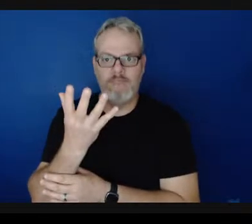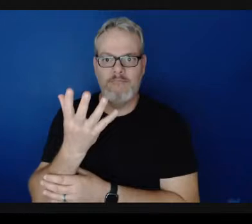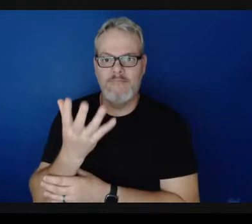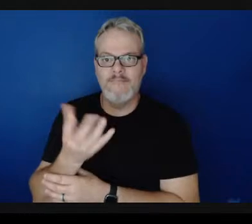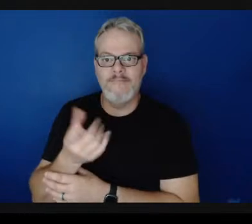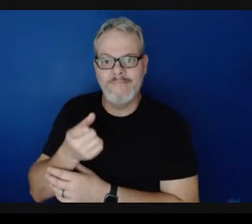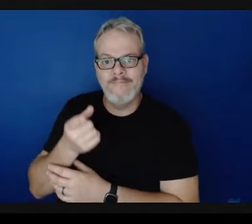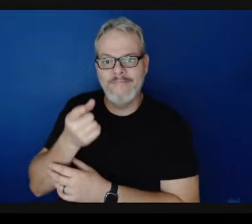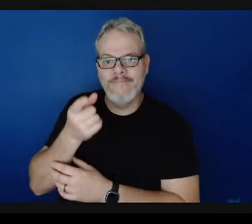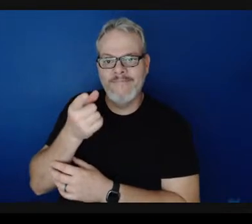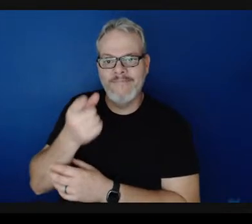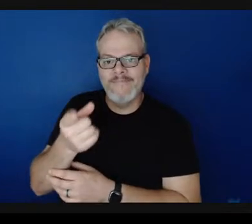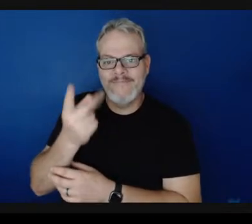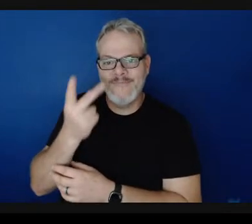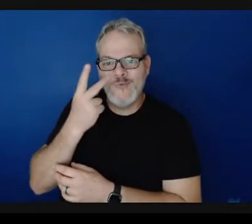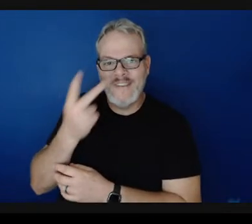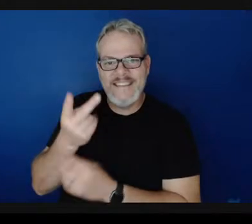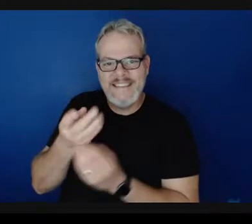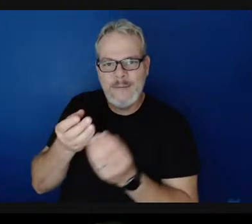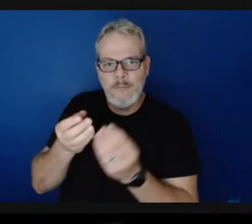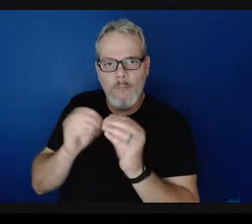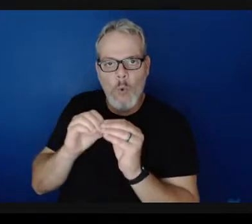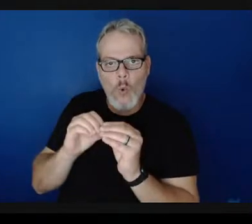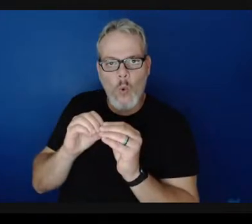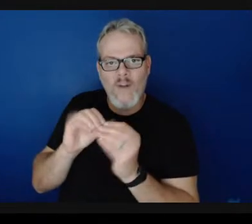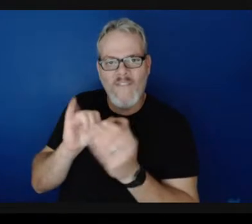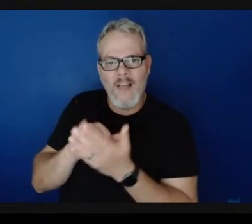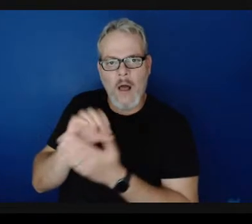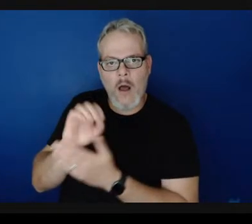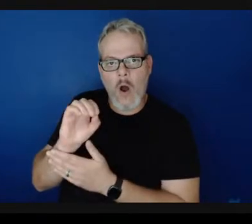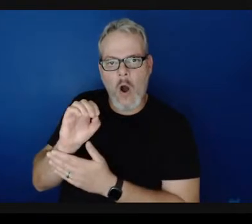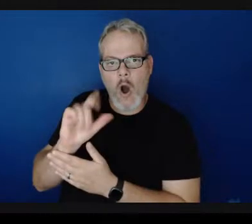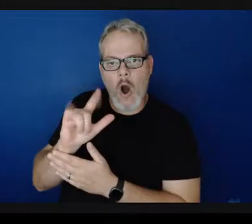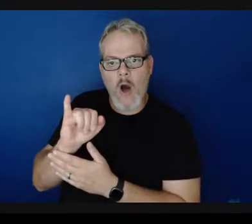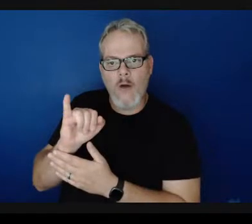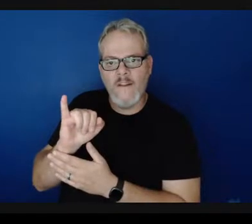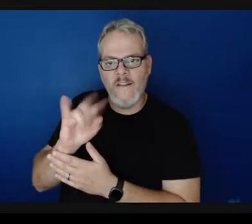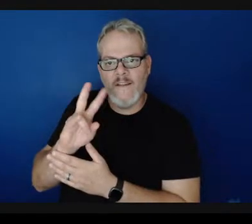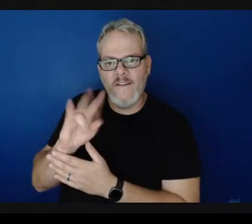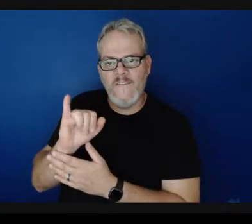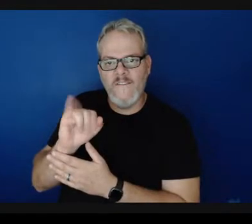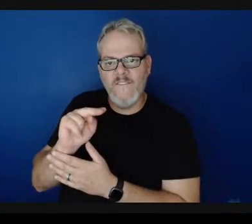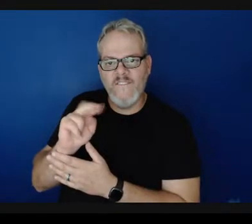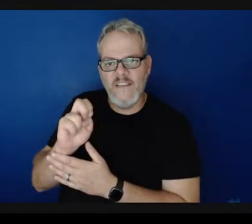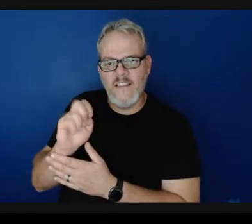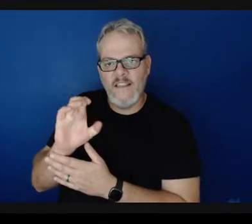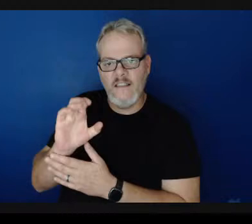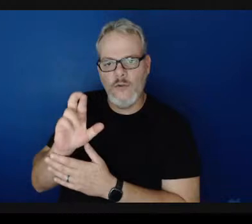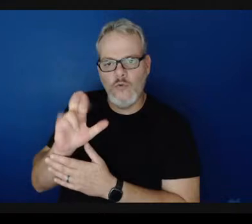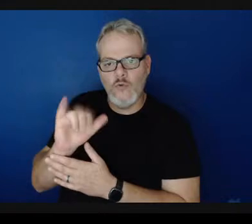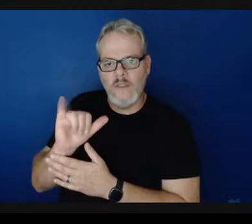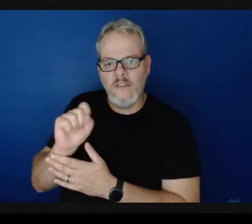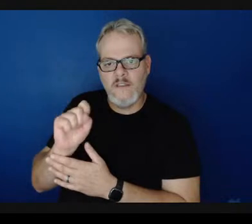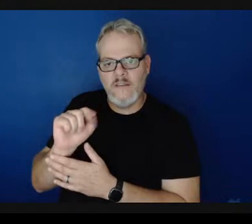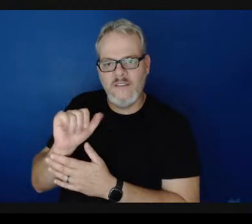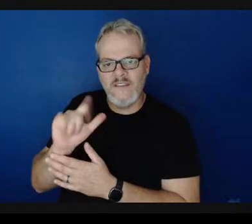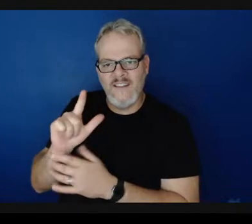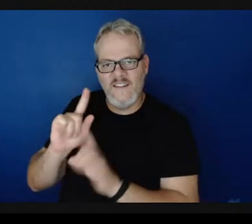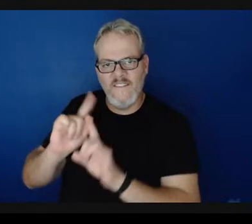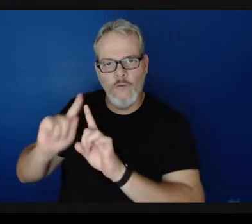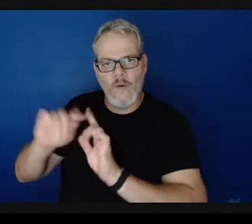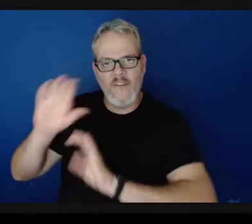olivine crystal and analysis, the zonings of them, the chemical zonings of